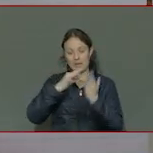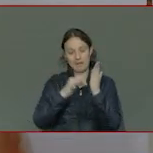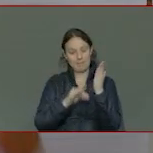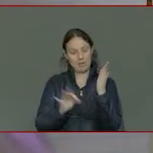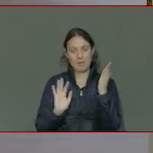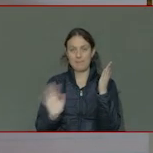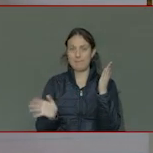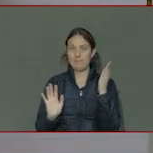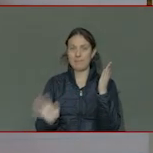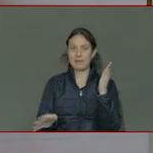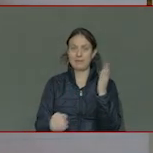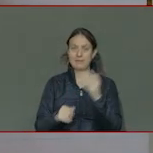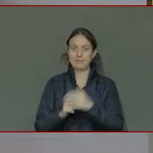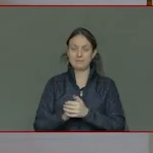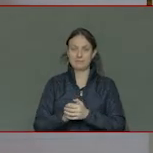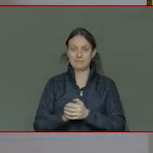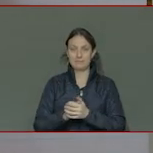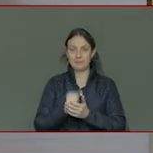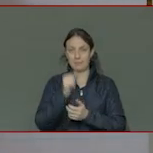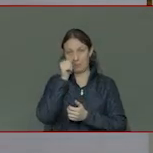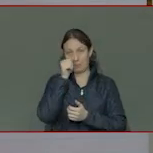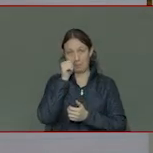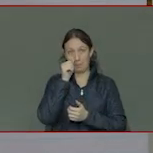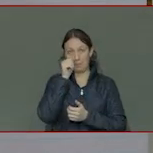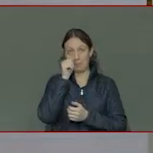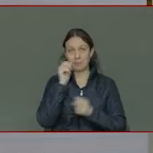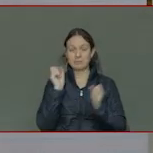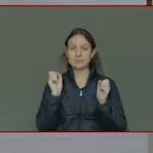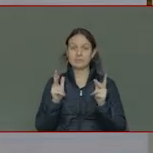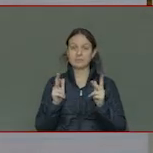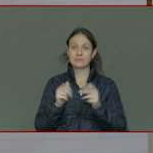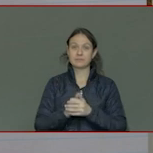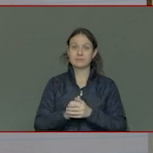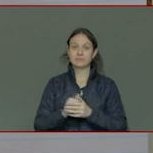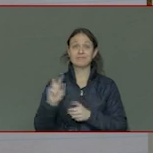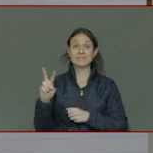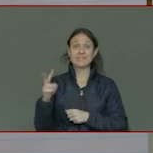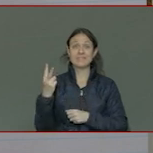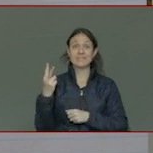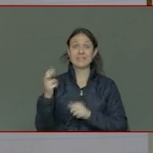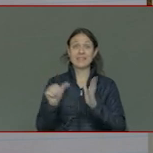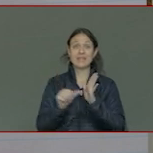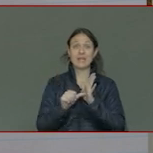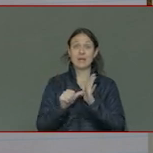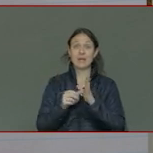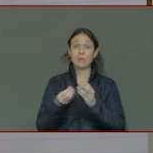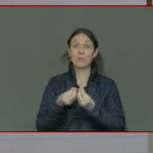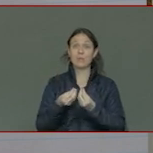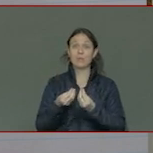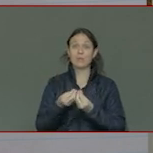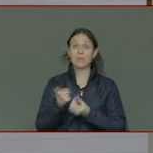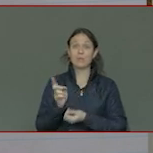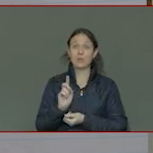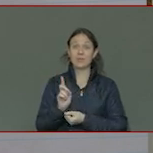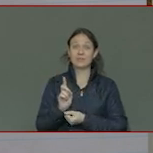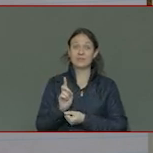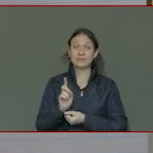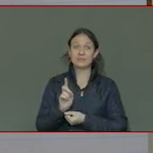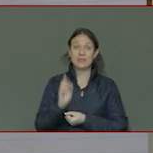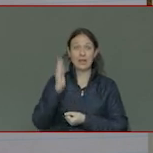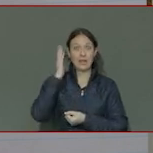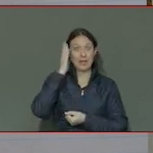very important, please. Okay, the second important thing. I know